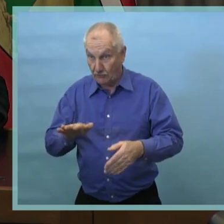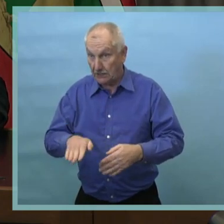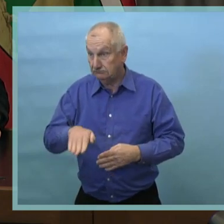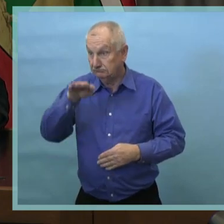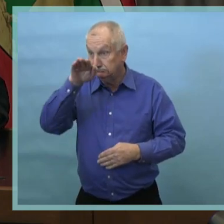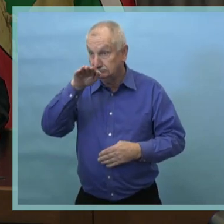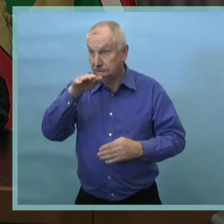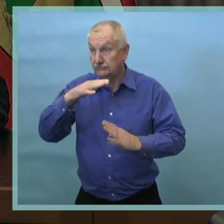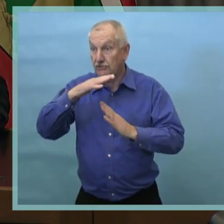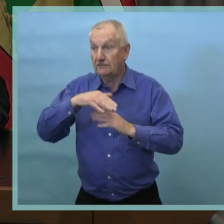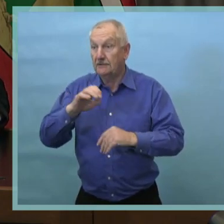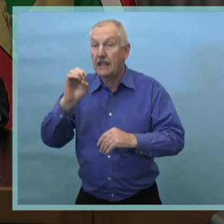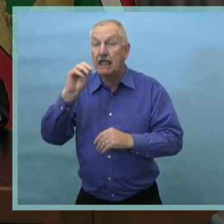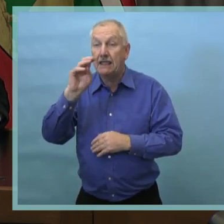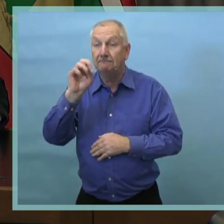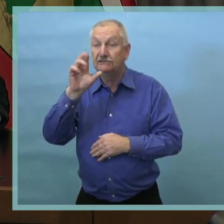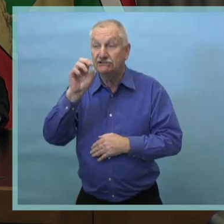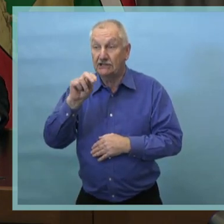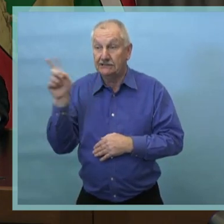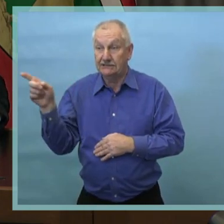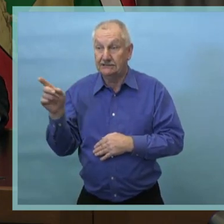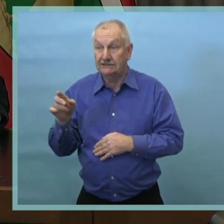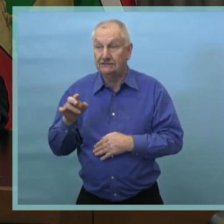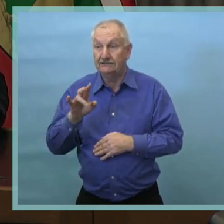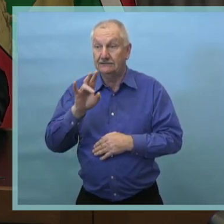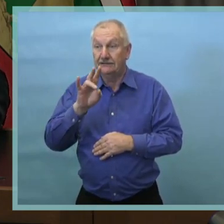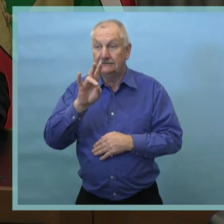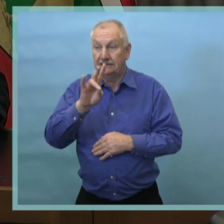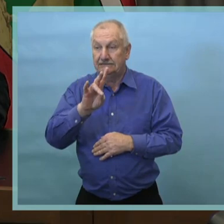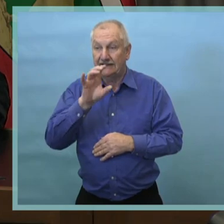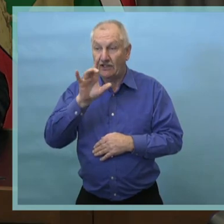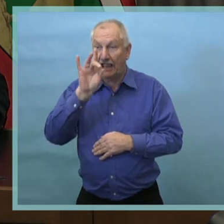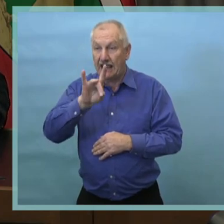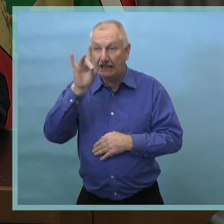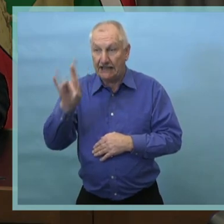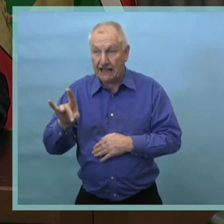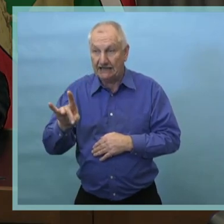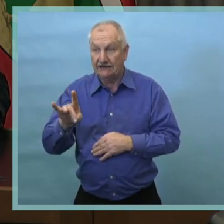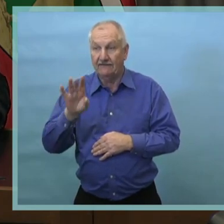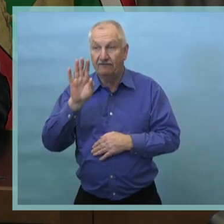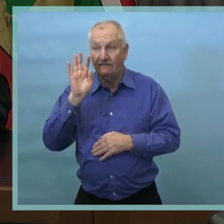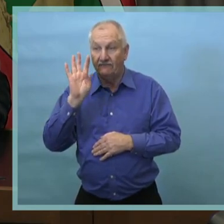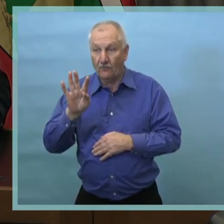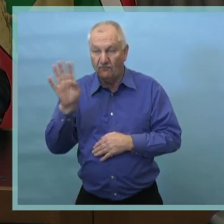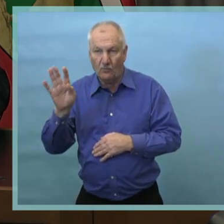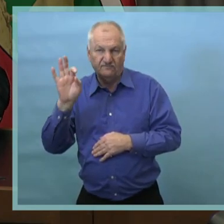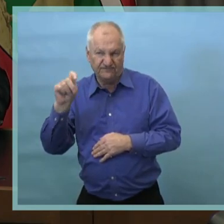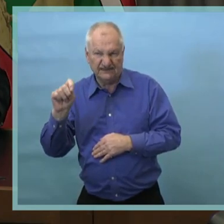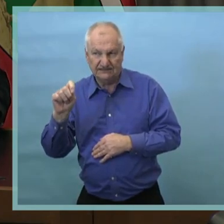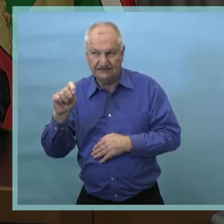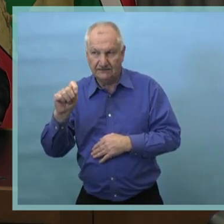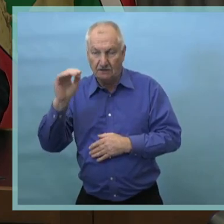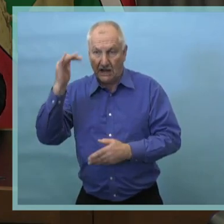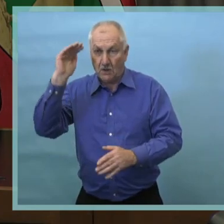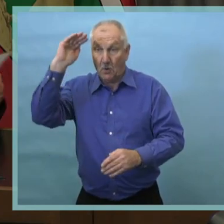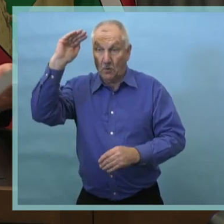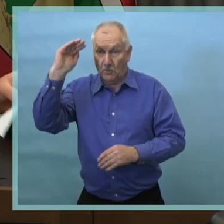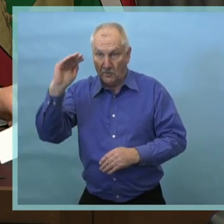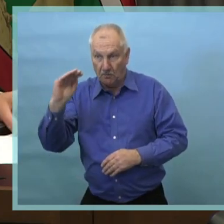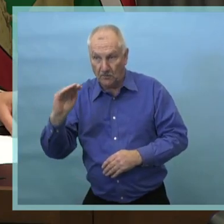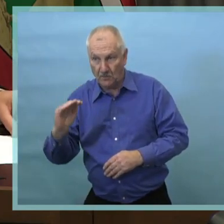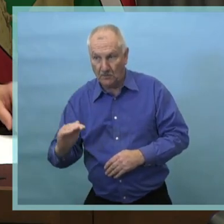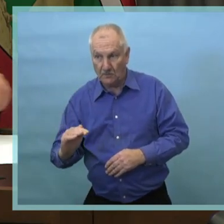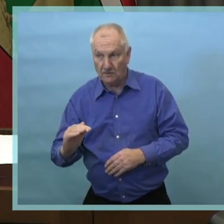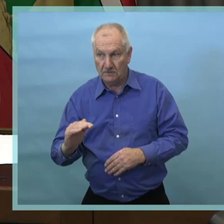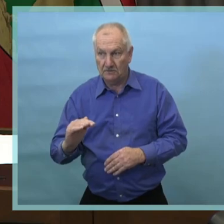at 788.94 feet. It has now dropped down to 788.7 feet as of